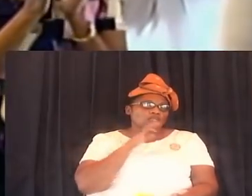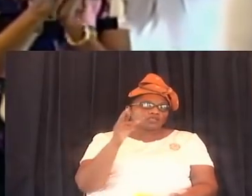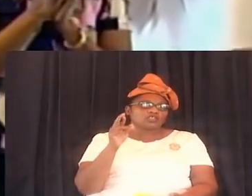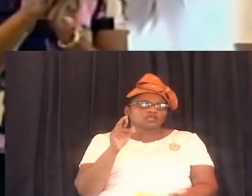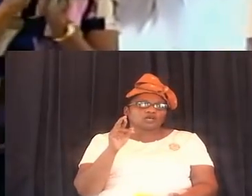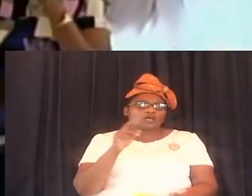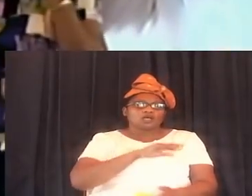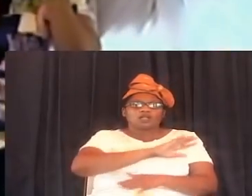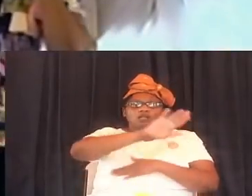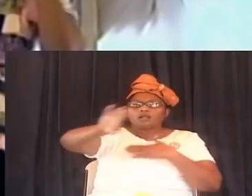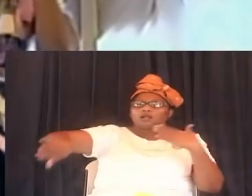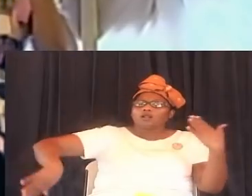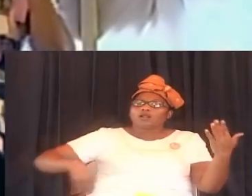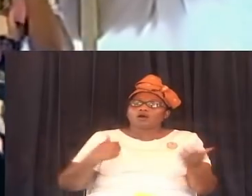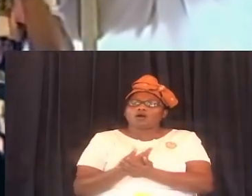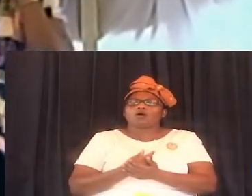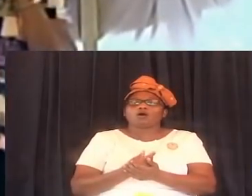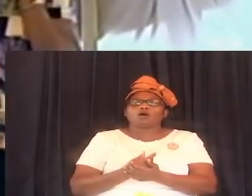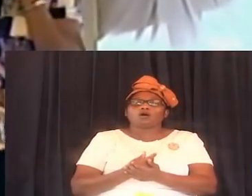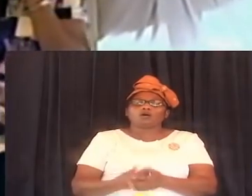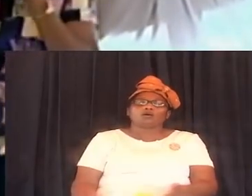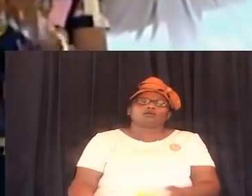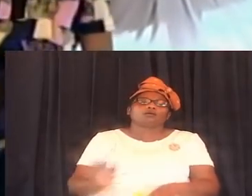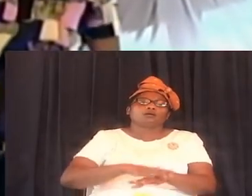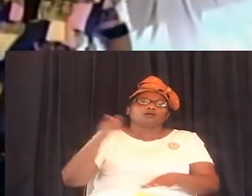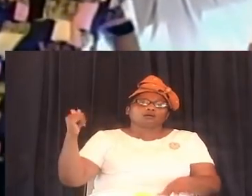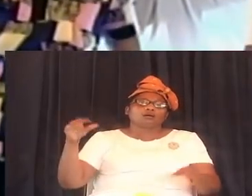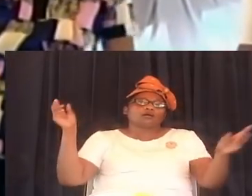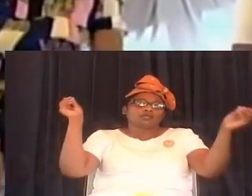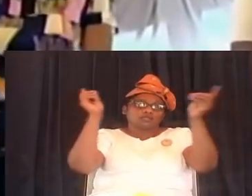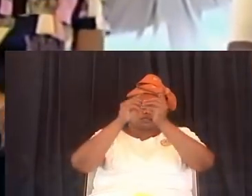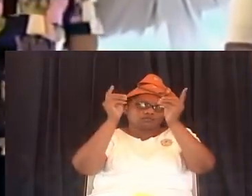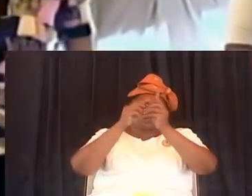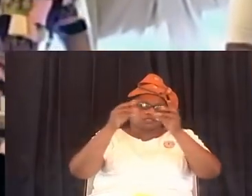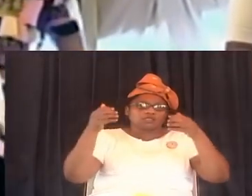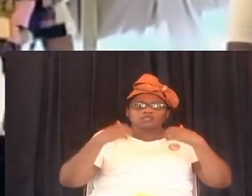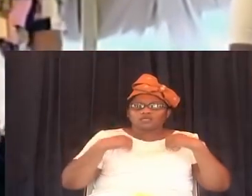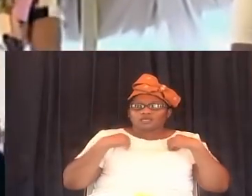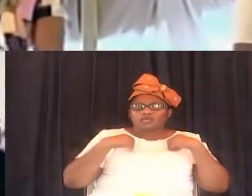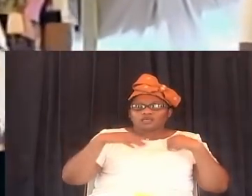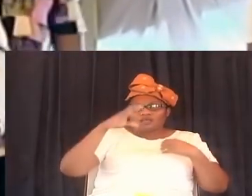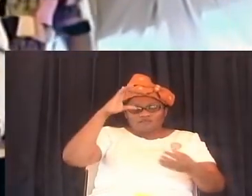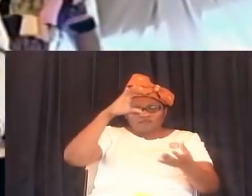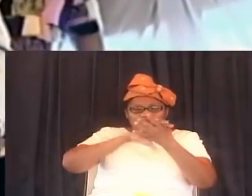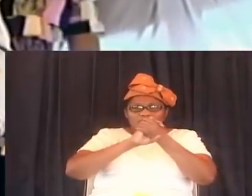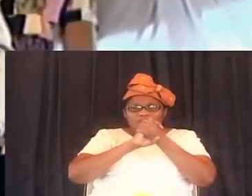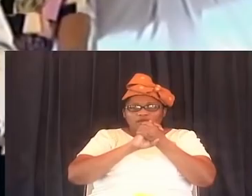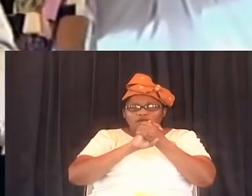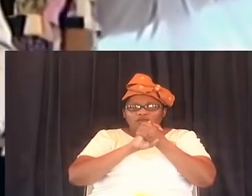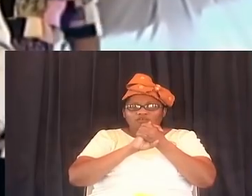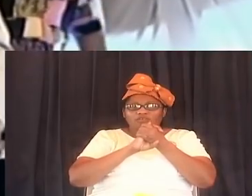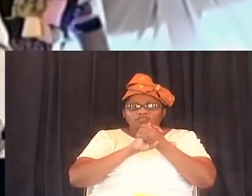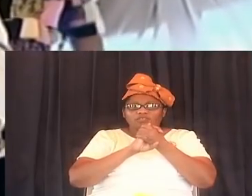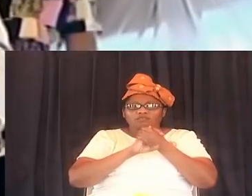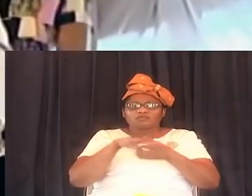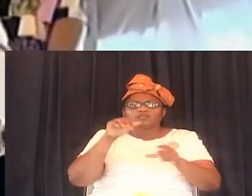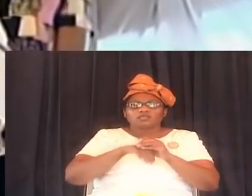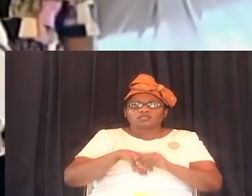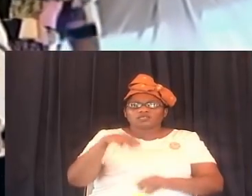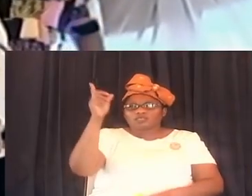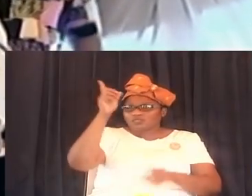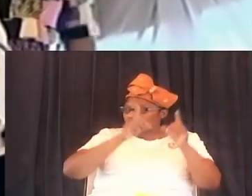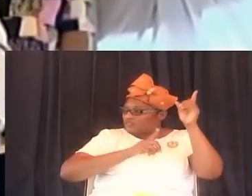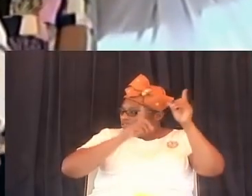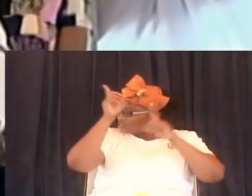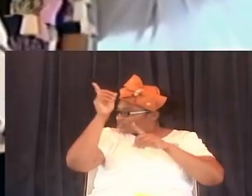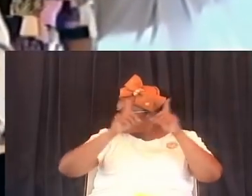the sky. Hallelujah, hallelujah. So good to be in the house of the Lord one more time. If you're glad to be in the house of the Lord, let me